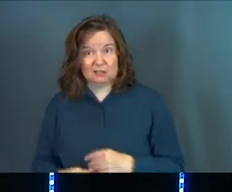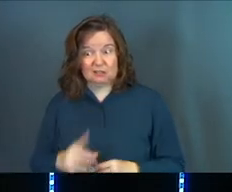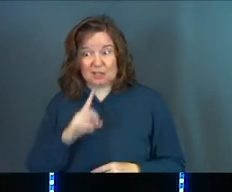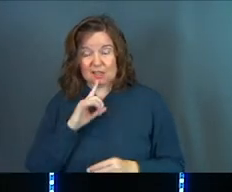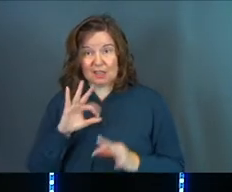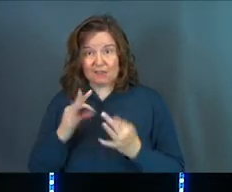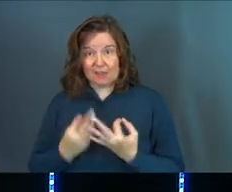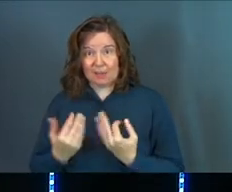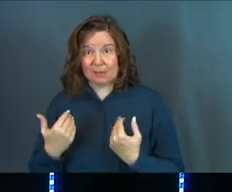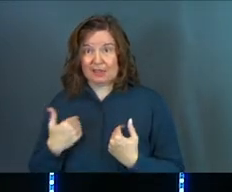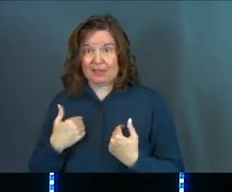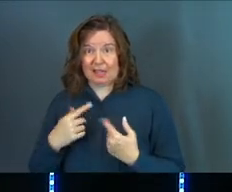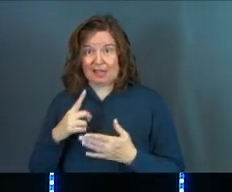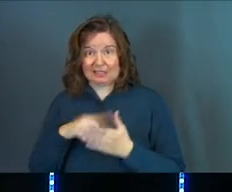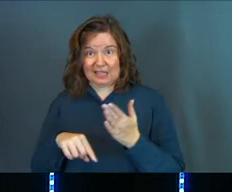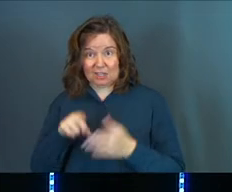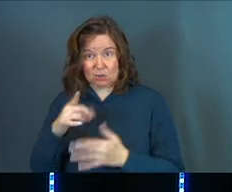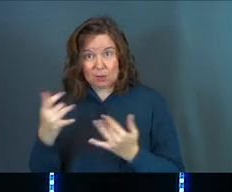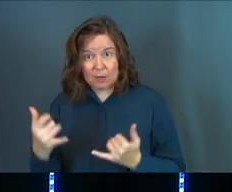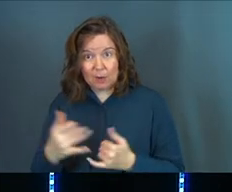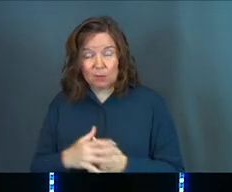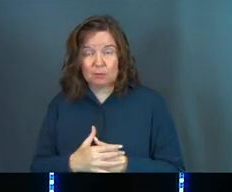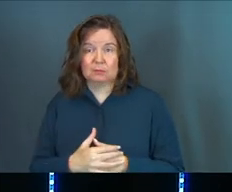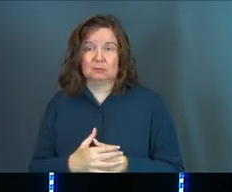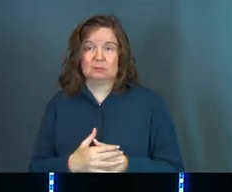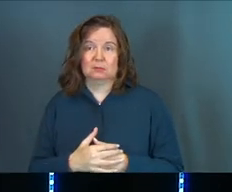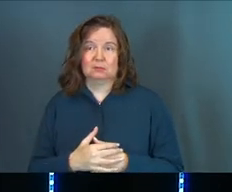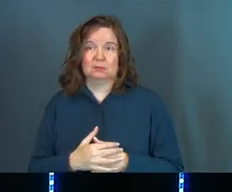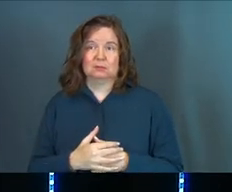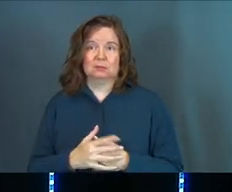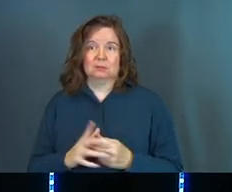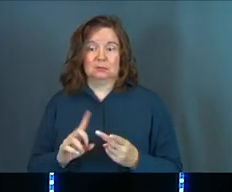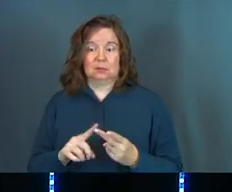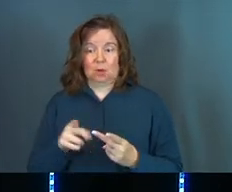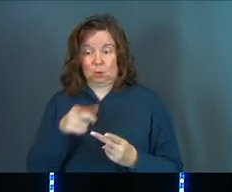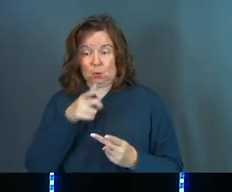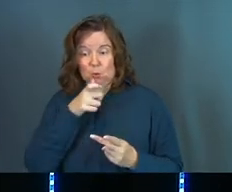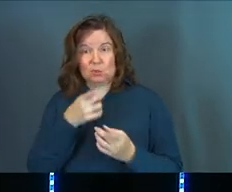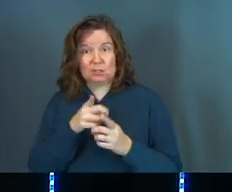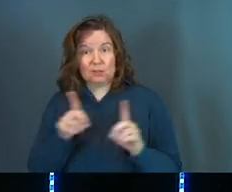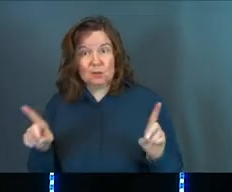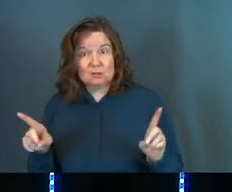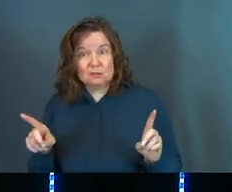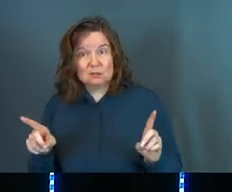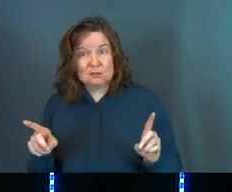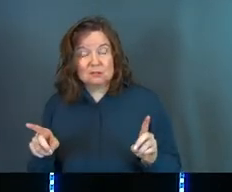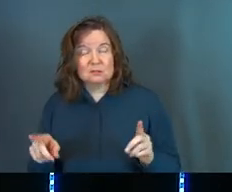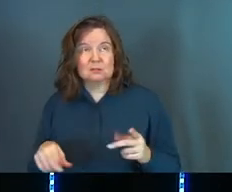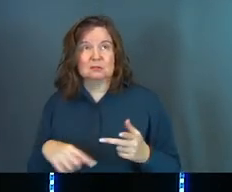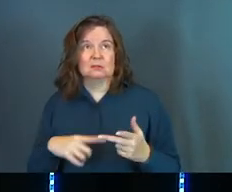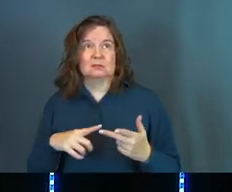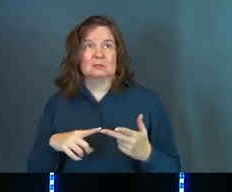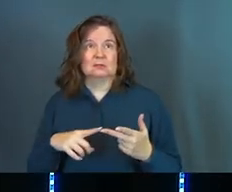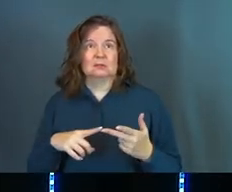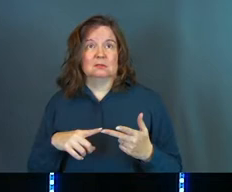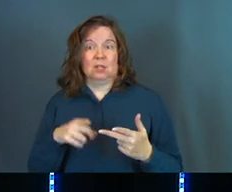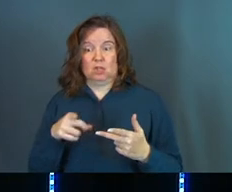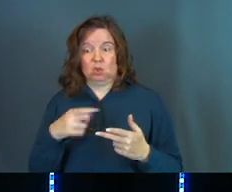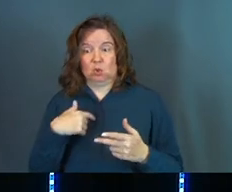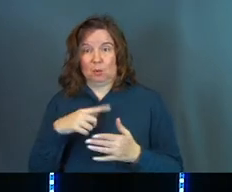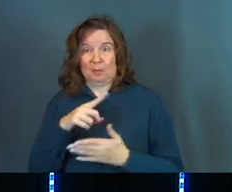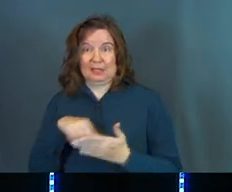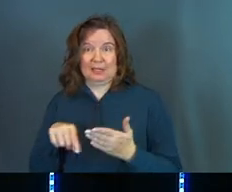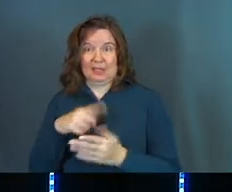Is there family that's canceling you right now? Are you the one who divorced? And you've